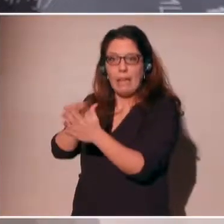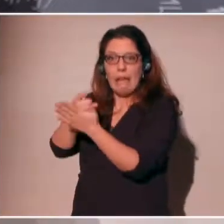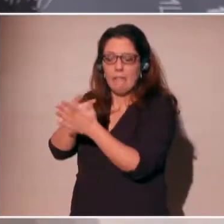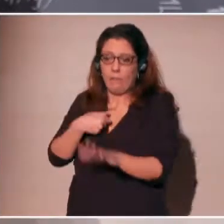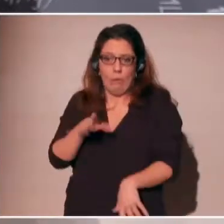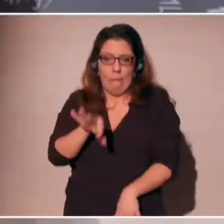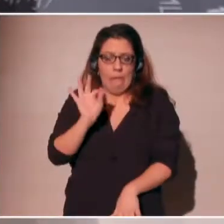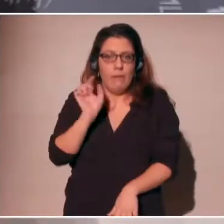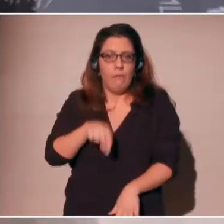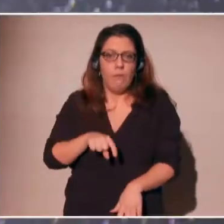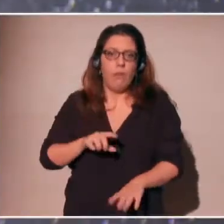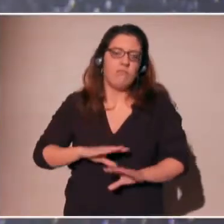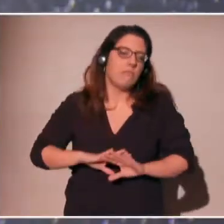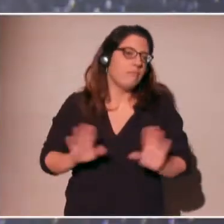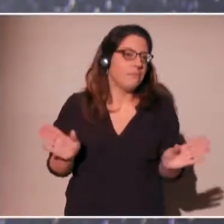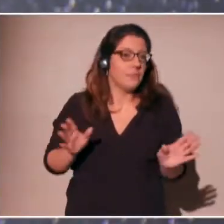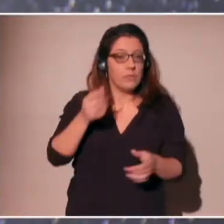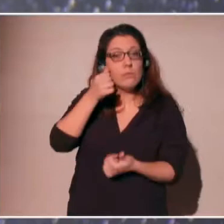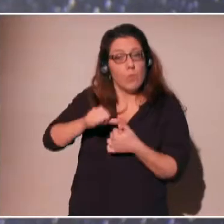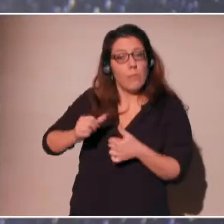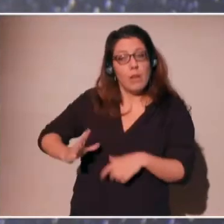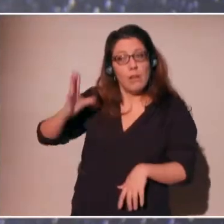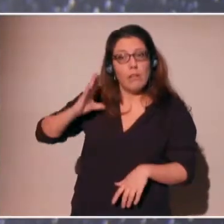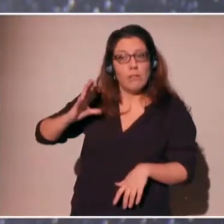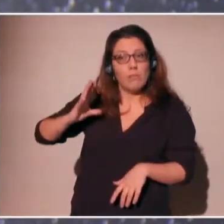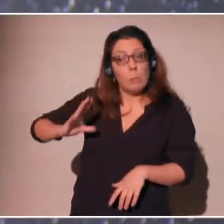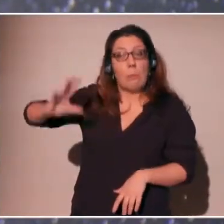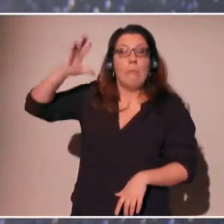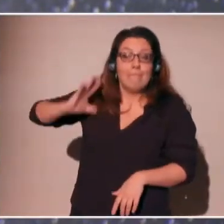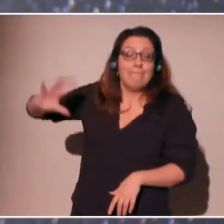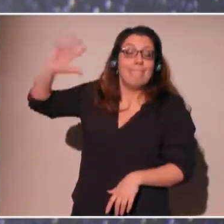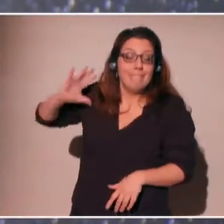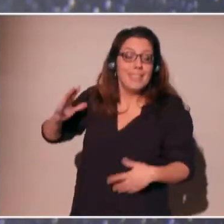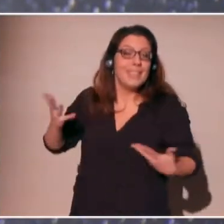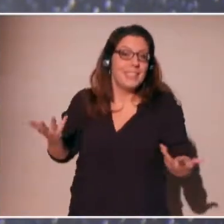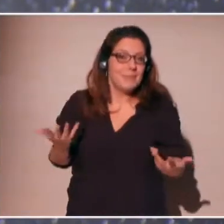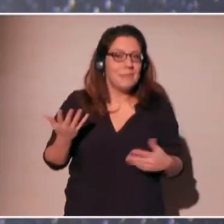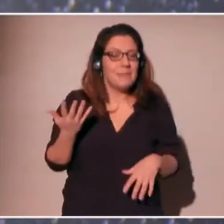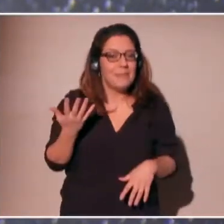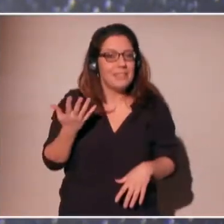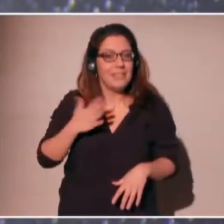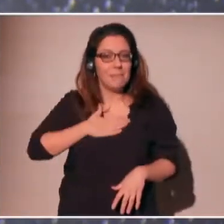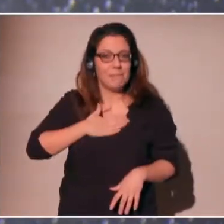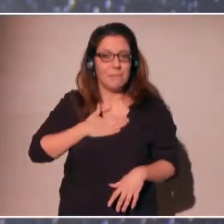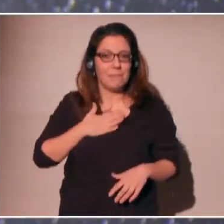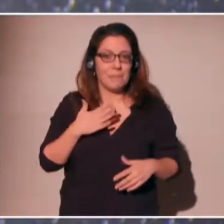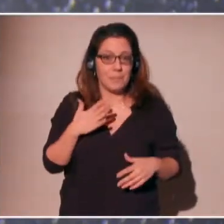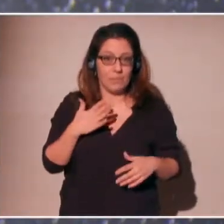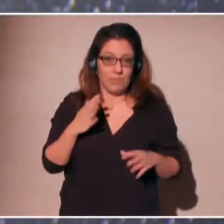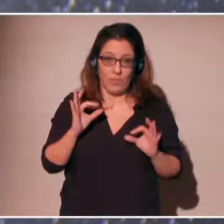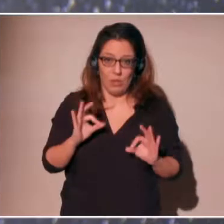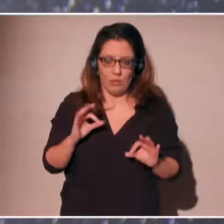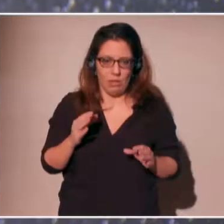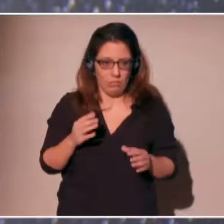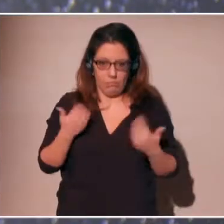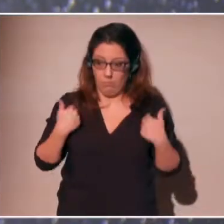professional development. And I remember that some time ago,